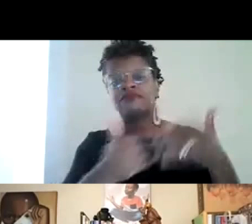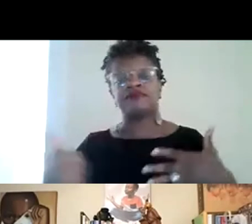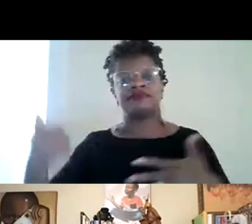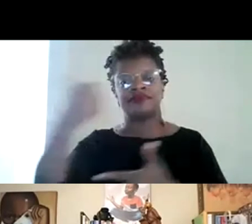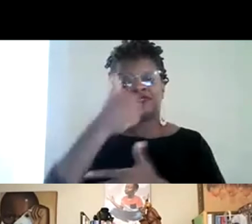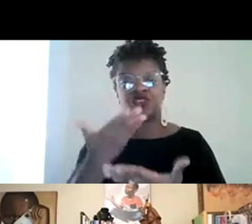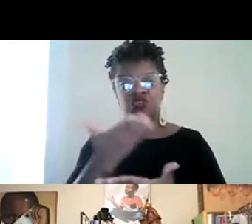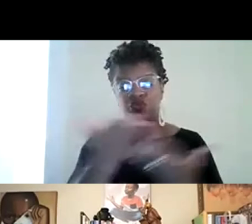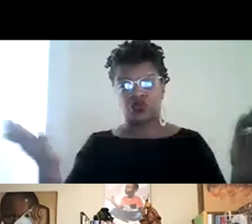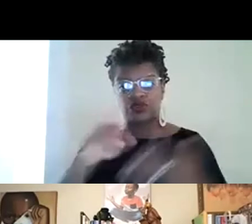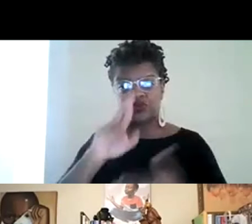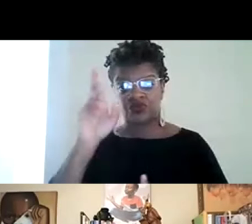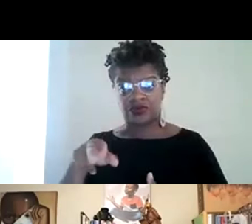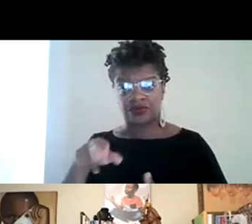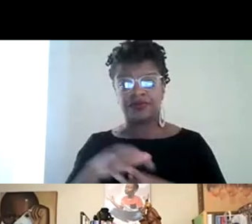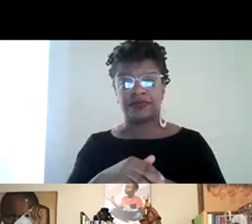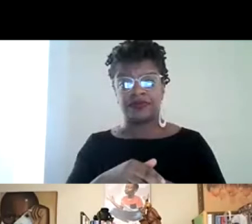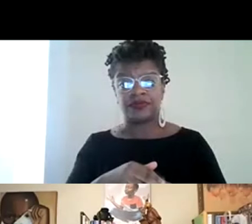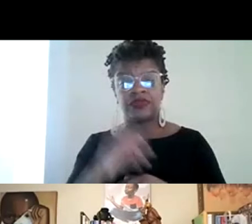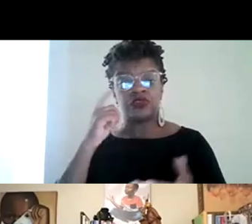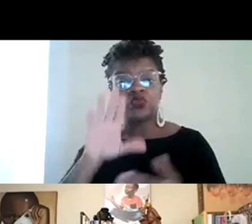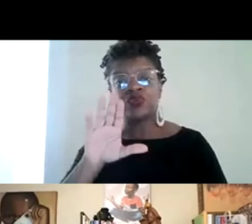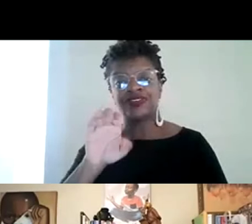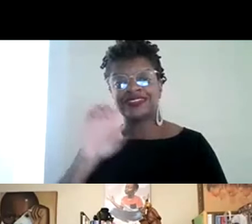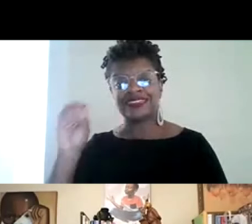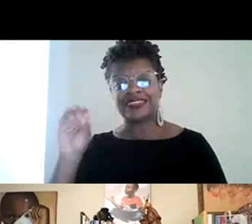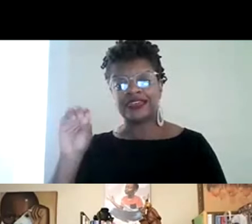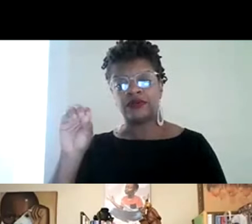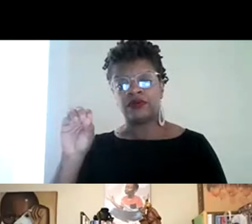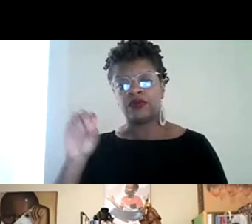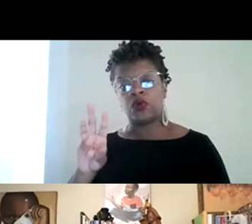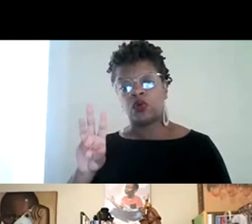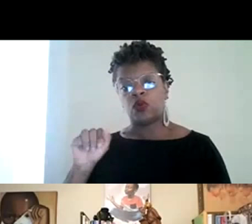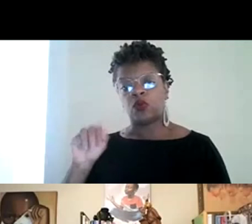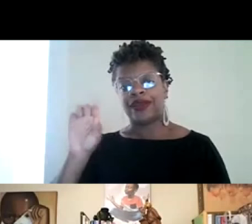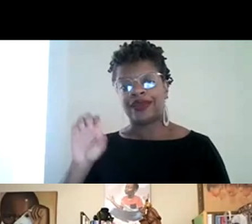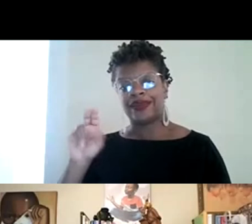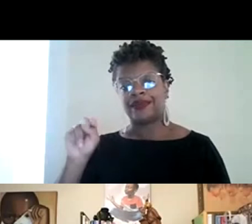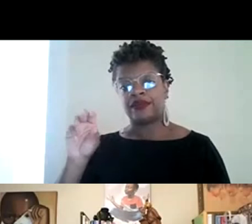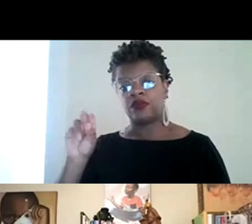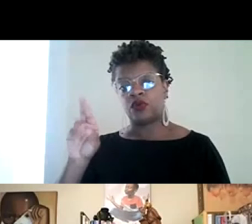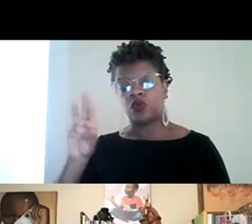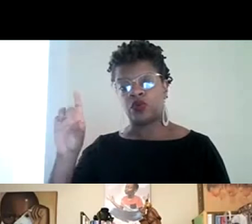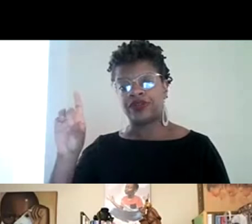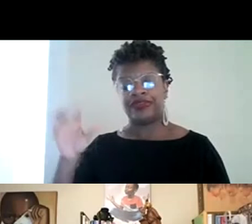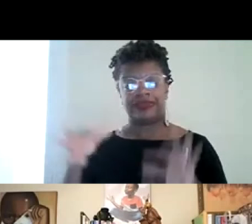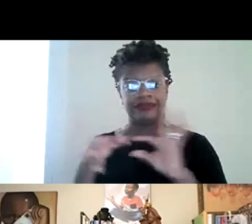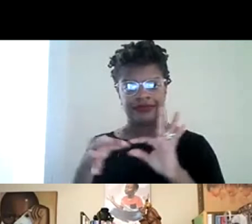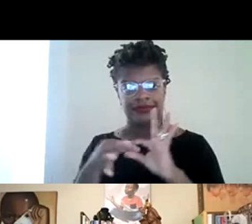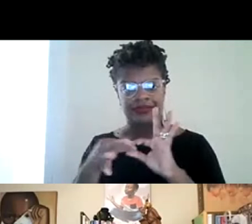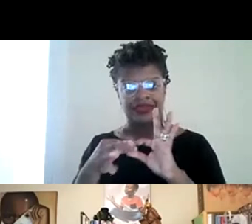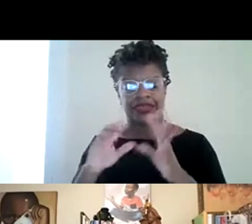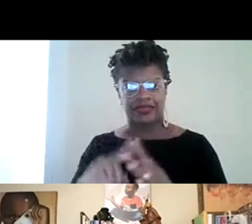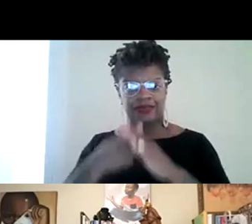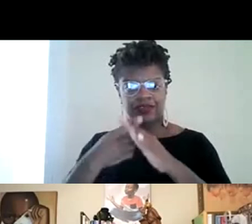which is what your CEO, Mr. Wade Norwood, mentioned in his remarks from the